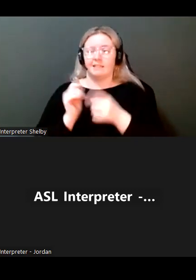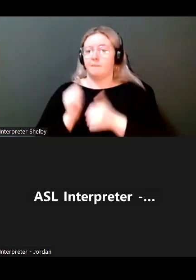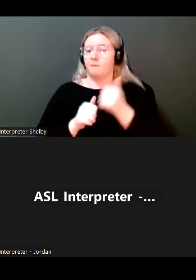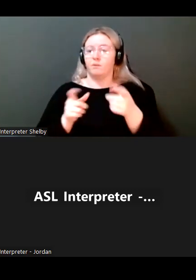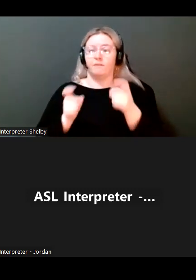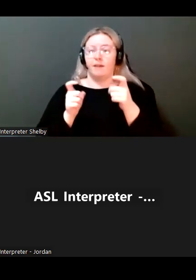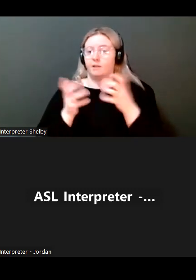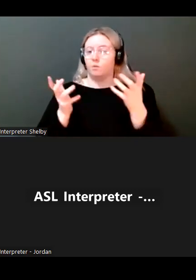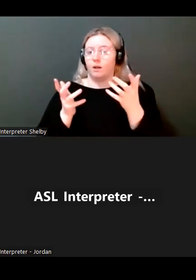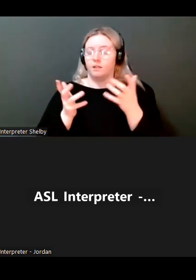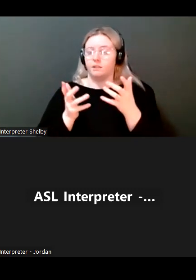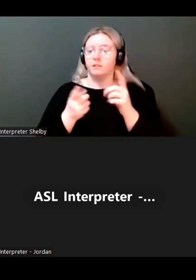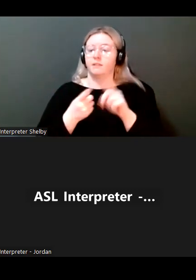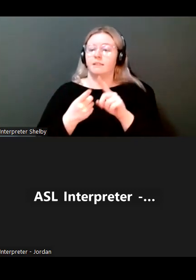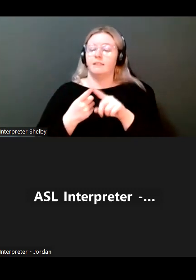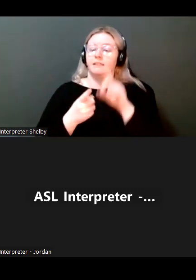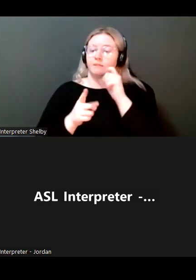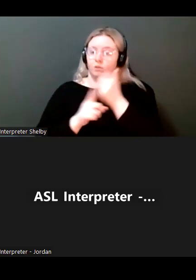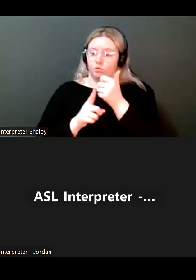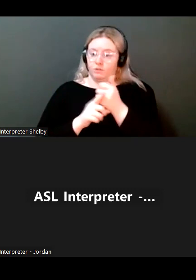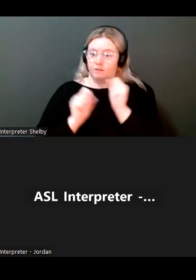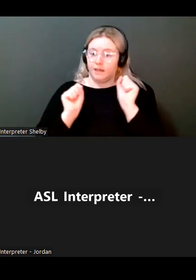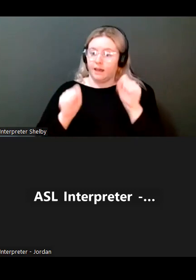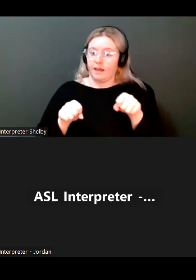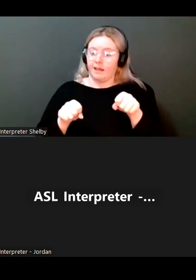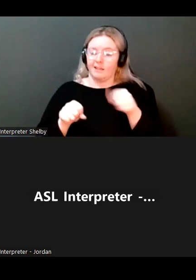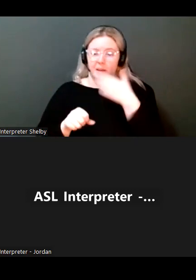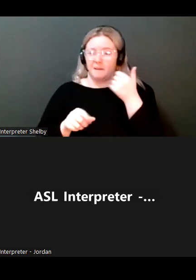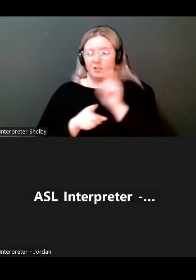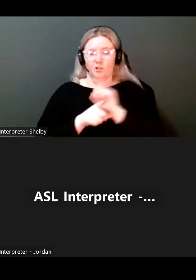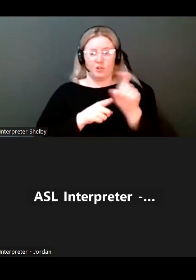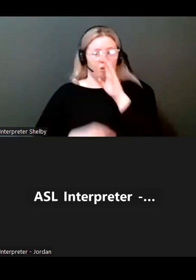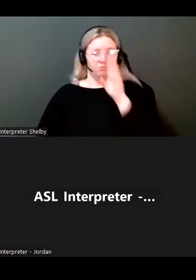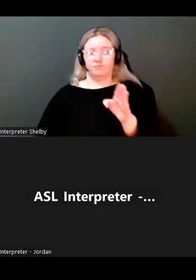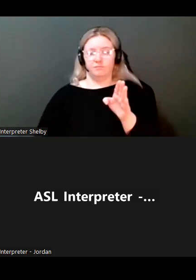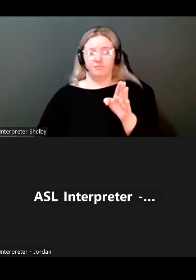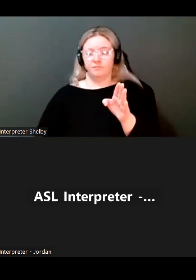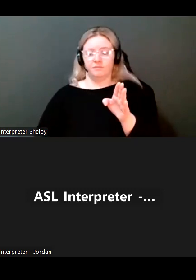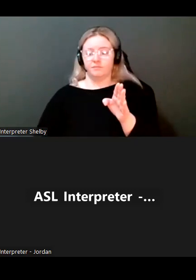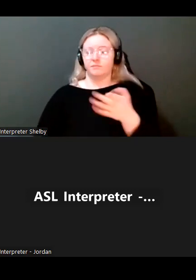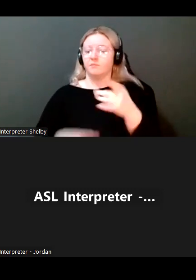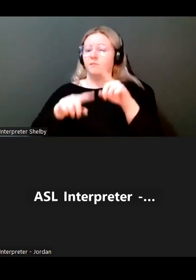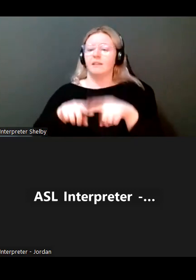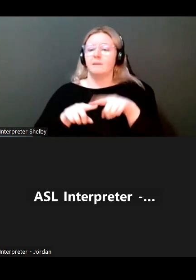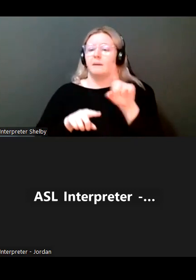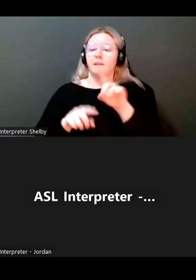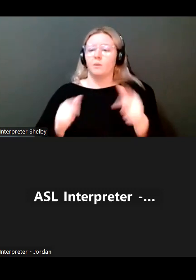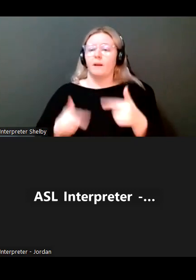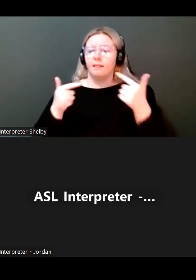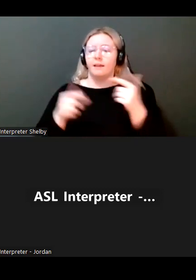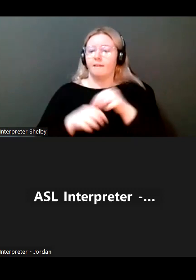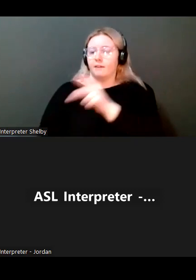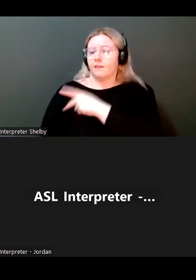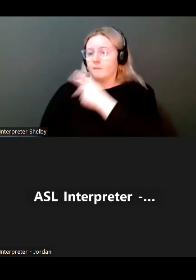do this, if you're able, is to call directly. And again, depending on where you live in the province, there